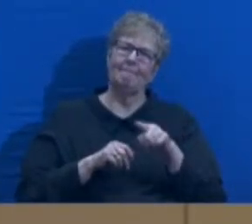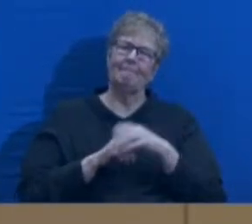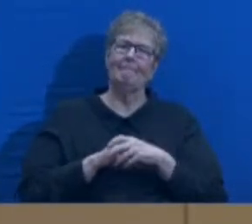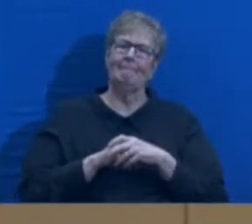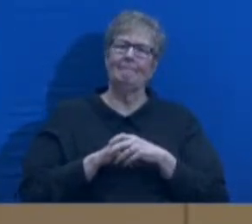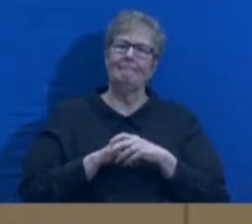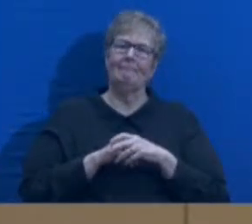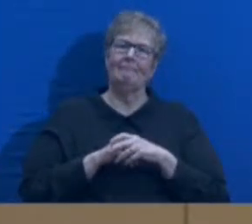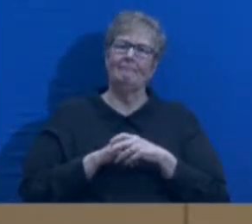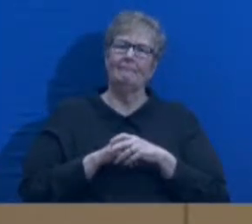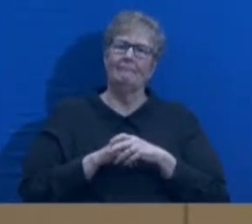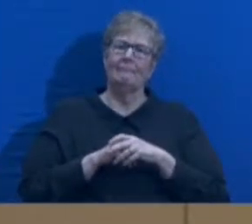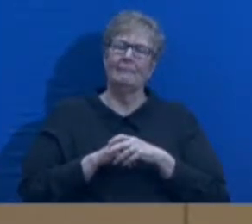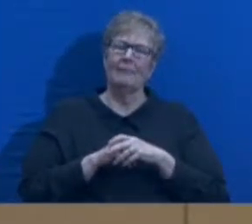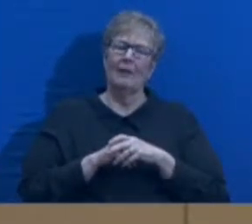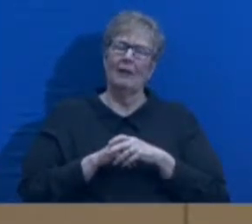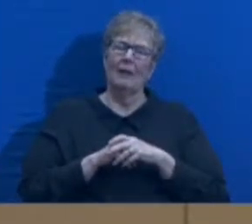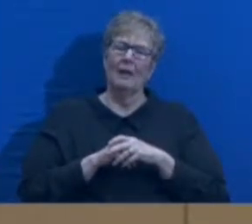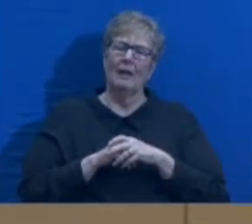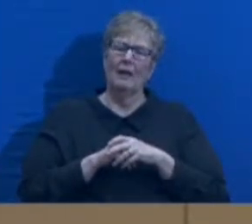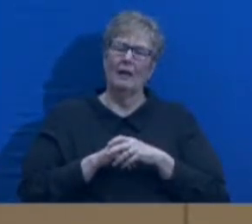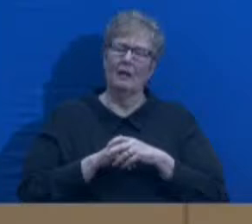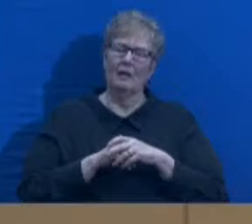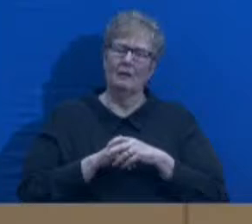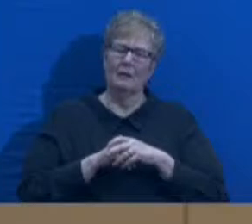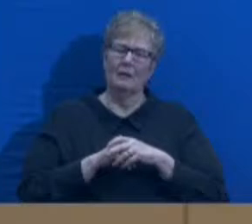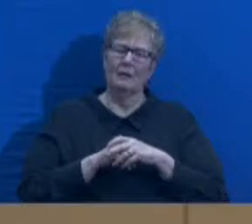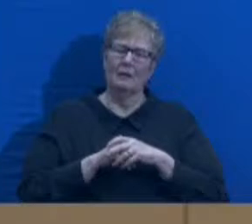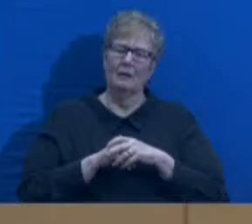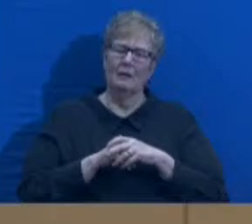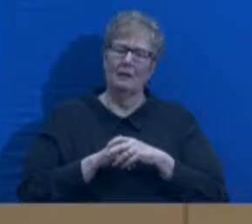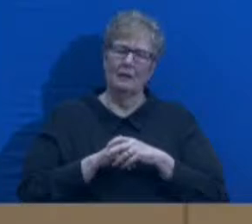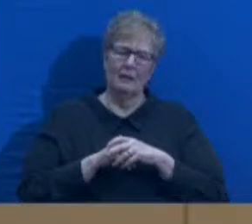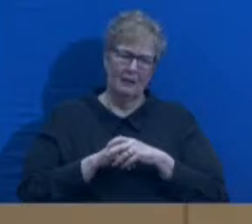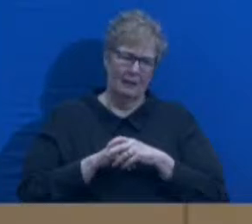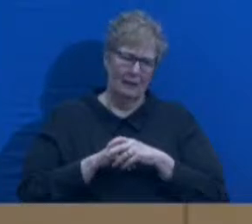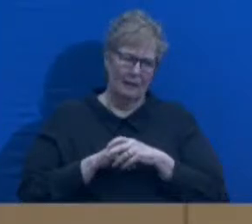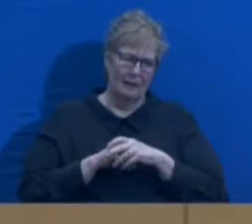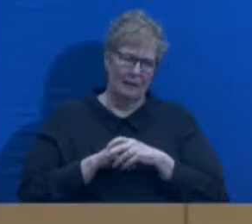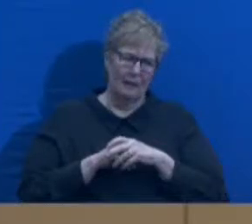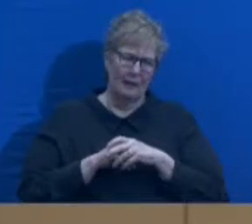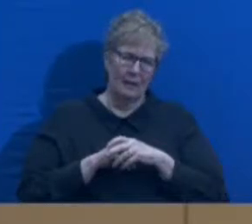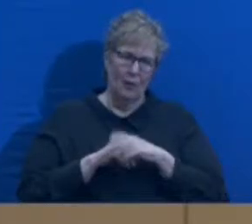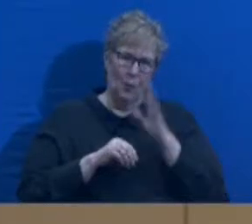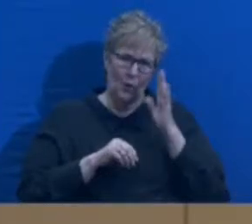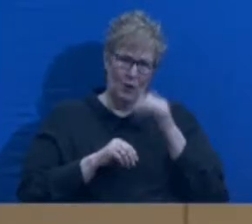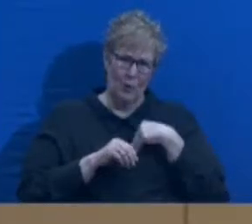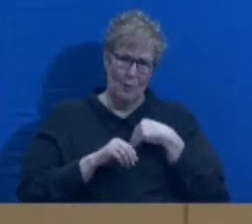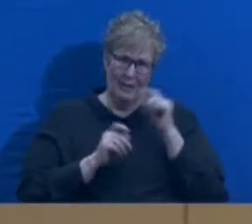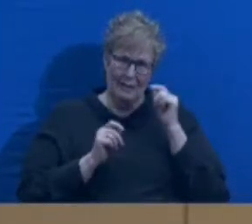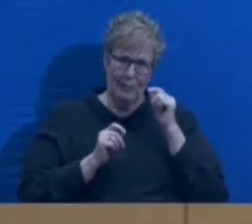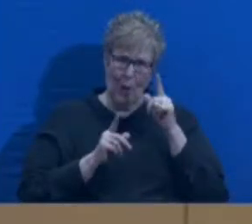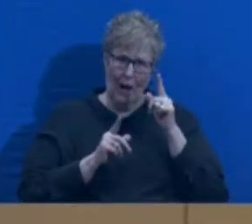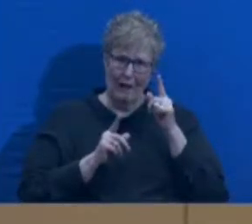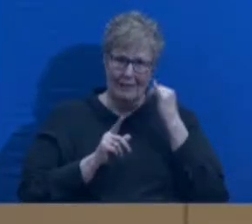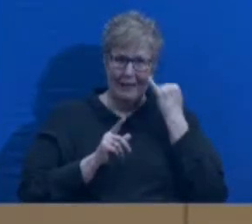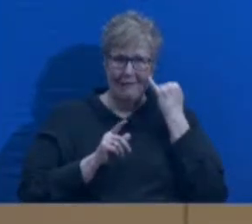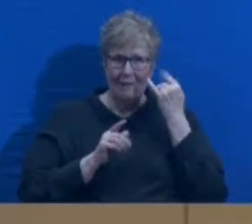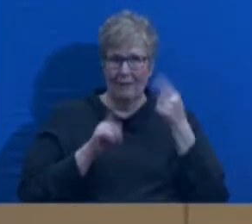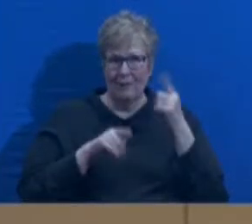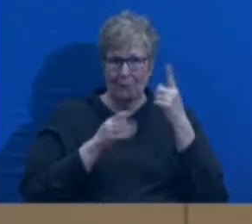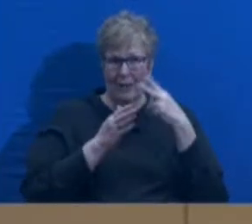I wanted to see, would you be surprised if there was a bump in cases in Charlotte a couple weeks from now?